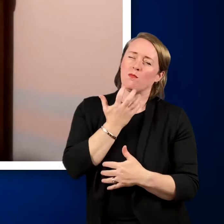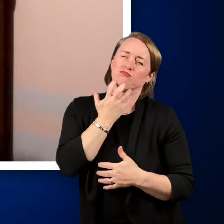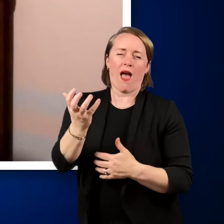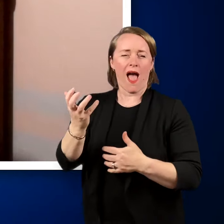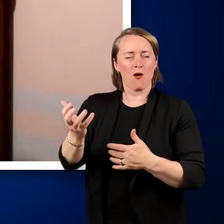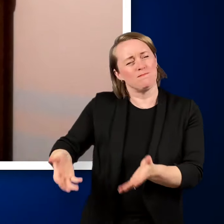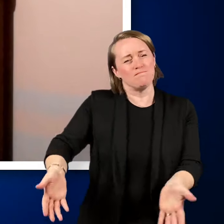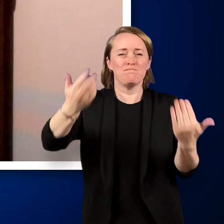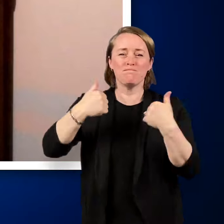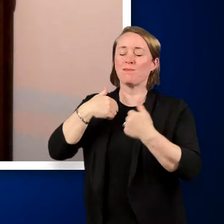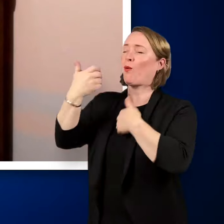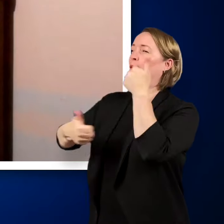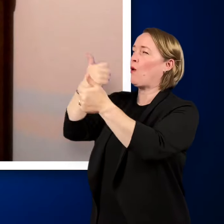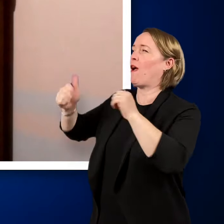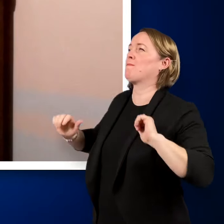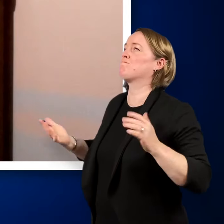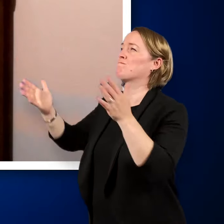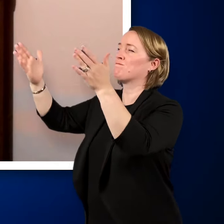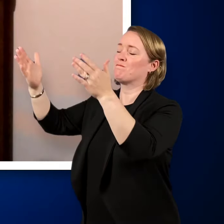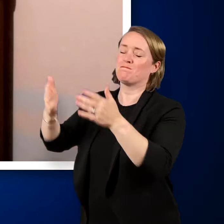bold and glorifying to God. Here we go.